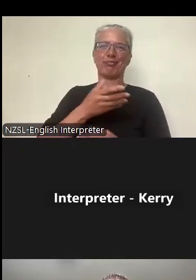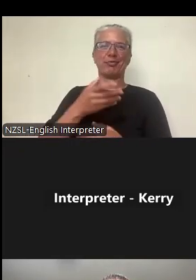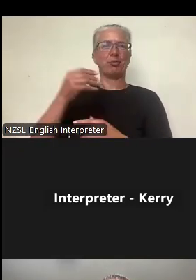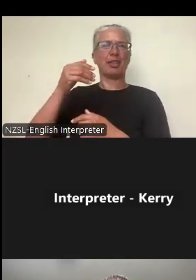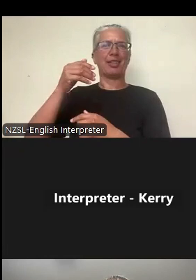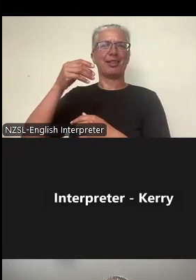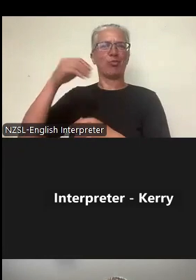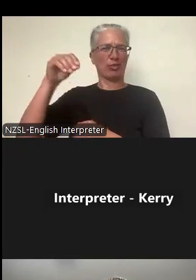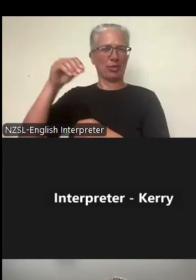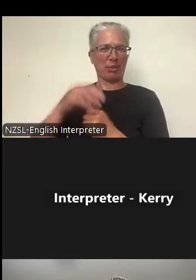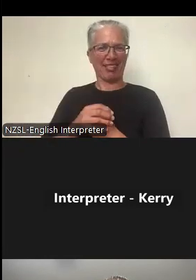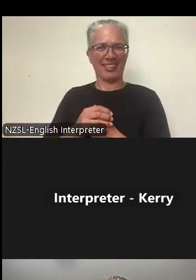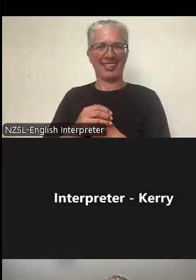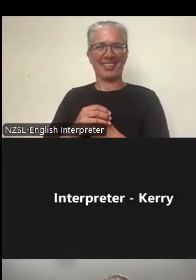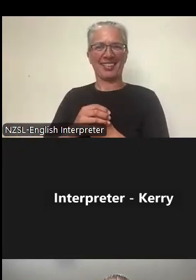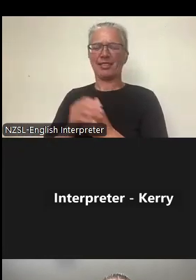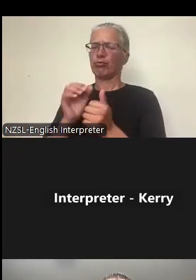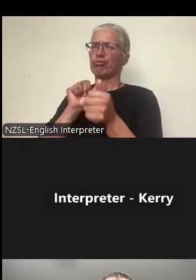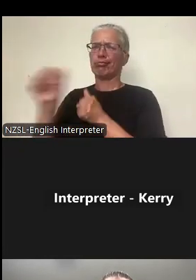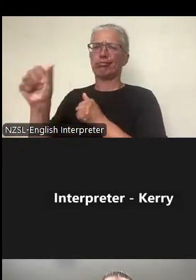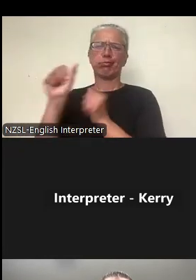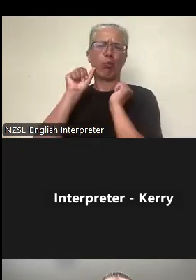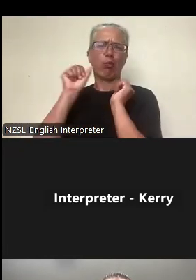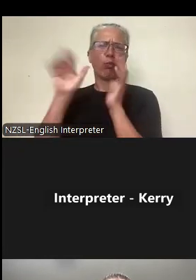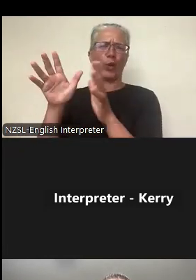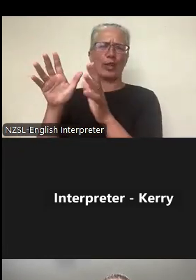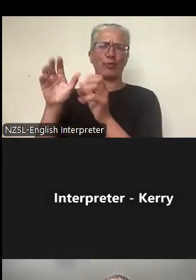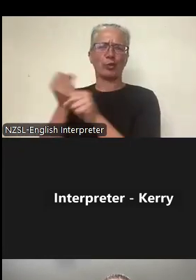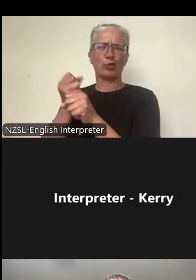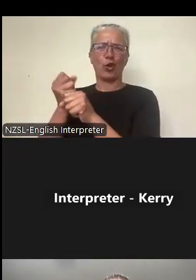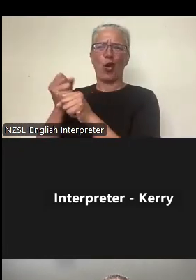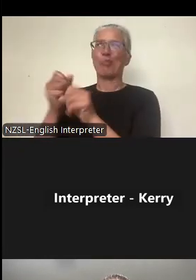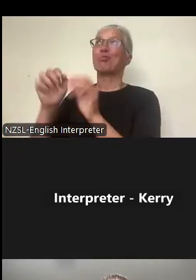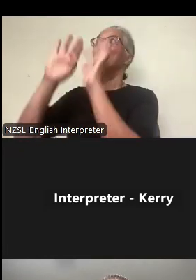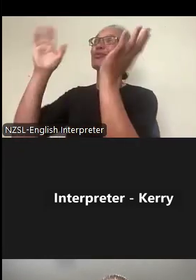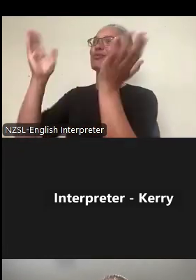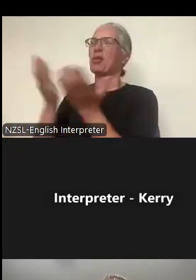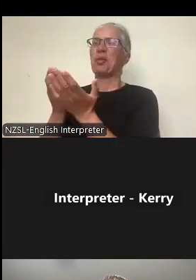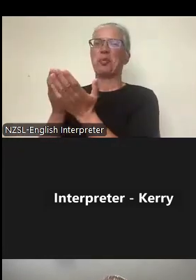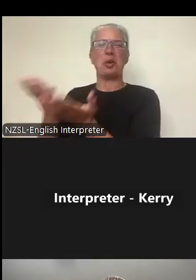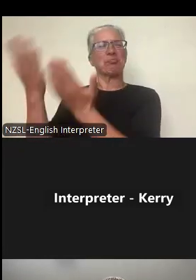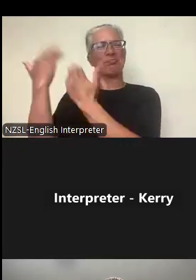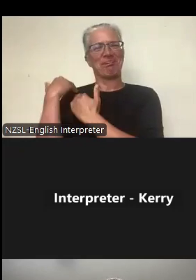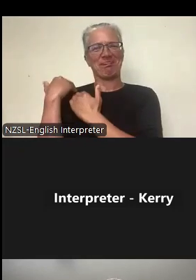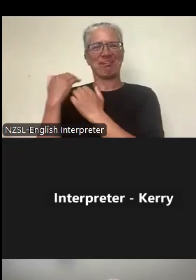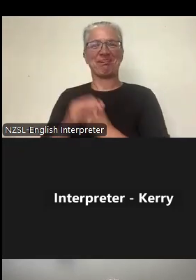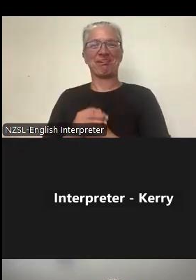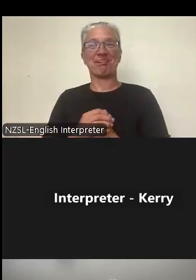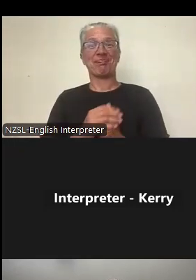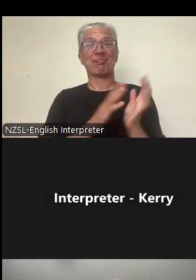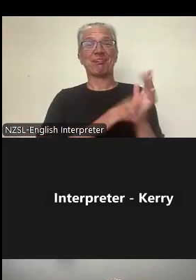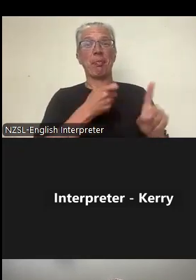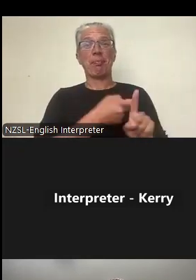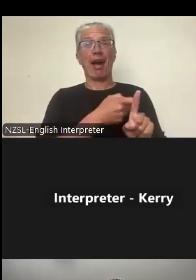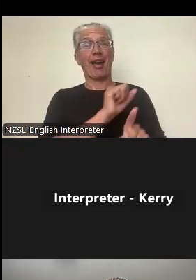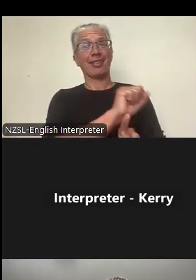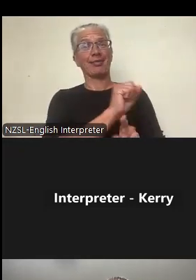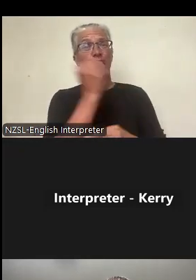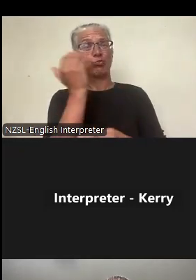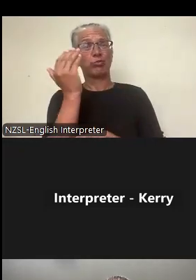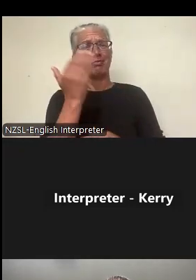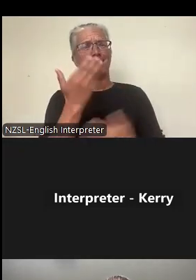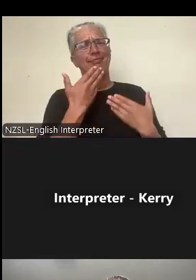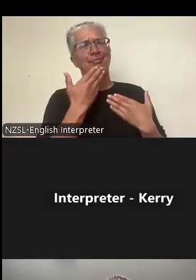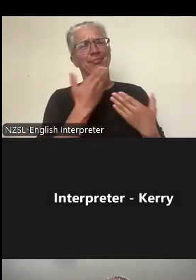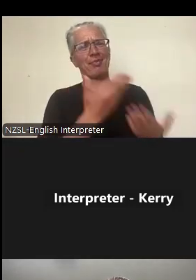the most wonderful jobs in the world. I really enjoyed Mark's presentation. Thank you for